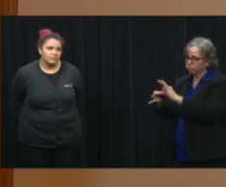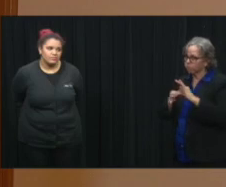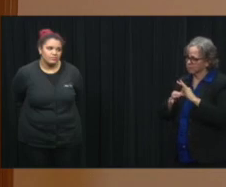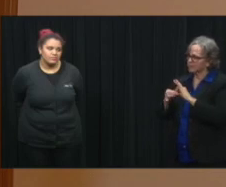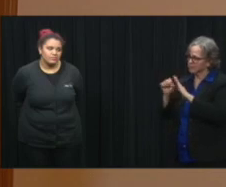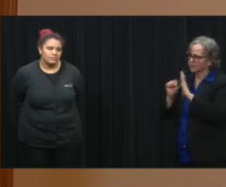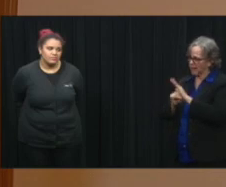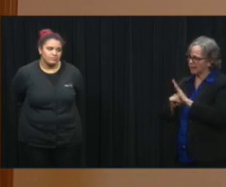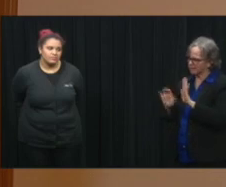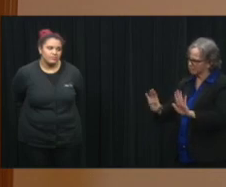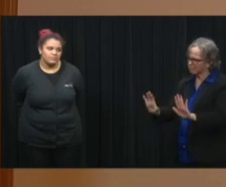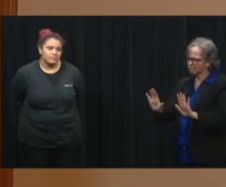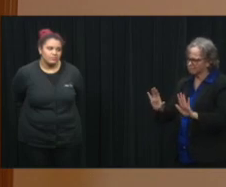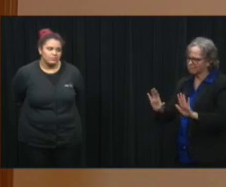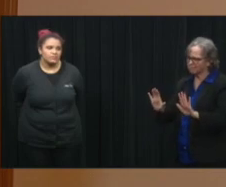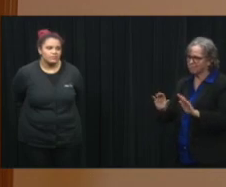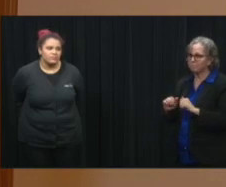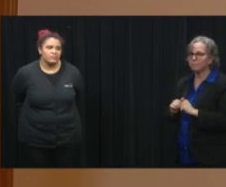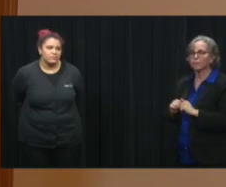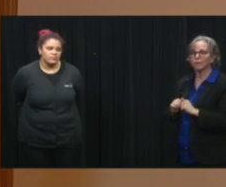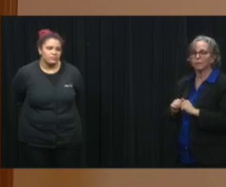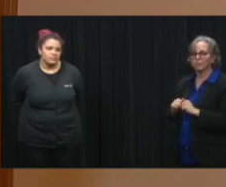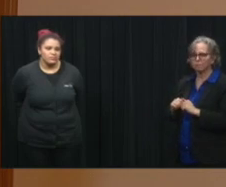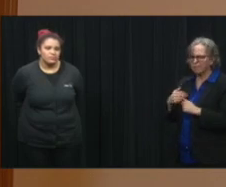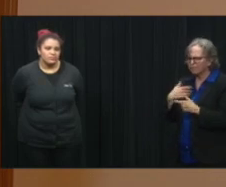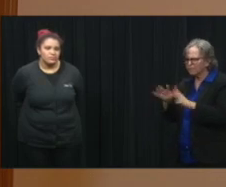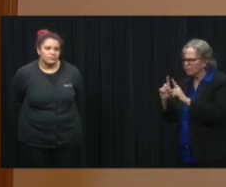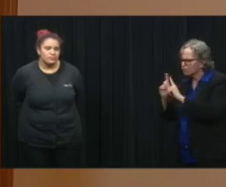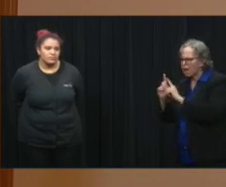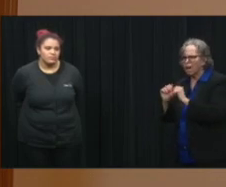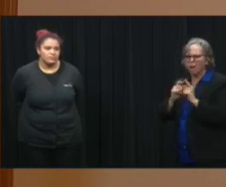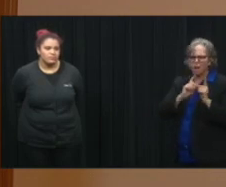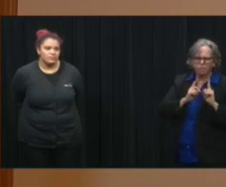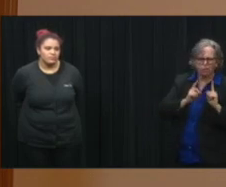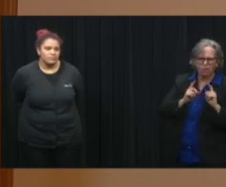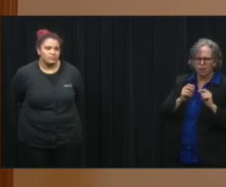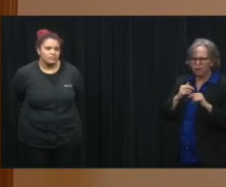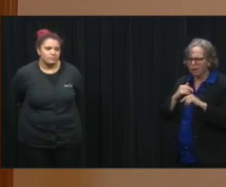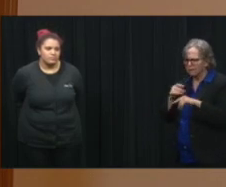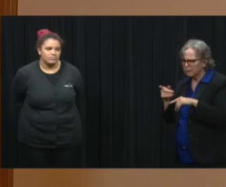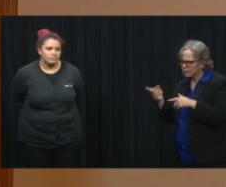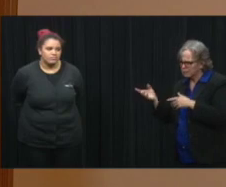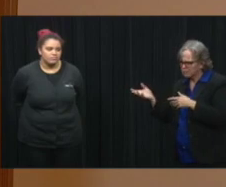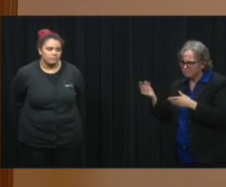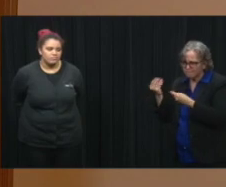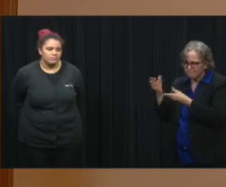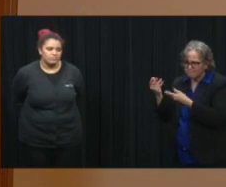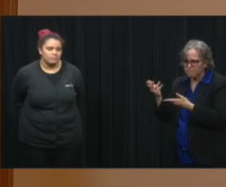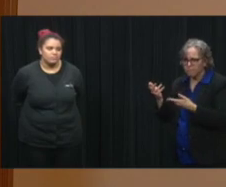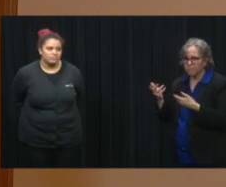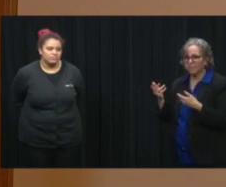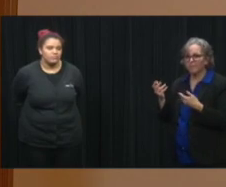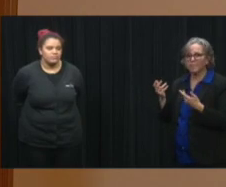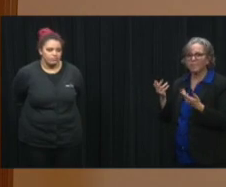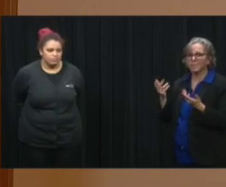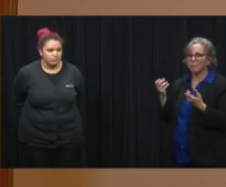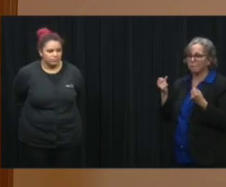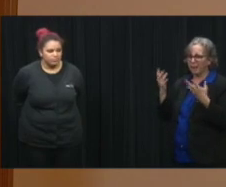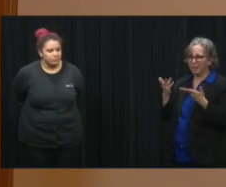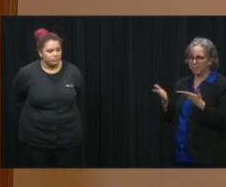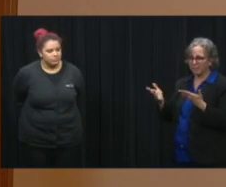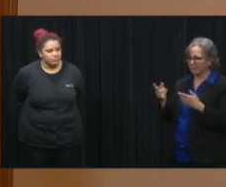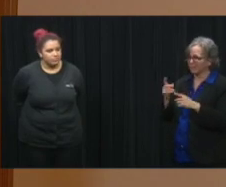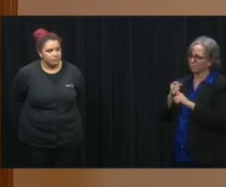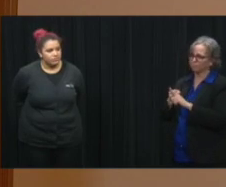of these states that I know well and lean on. There are many variables in this. There's the different timing